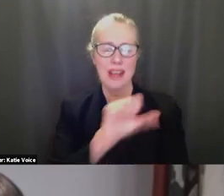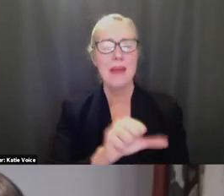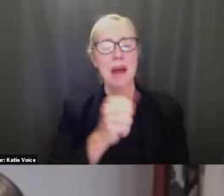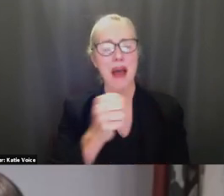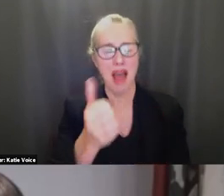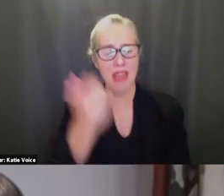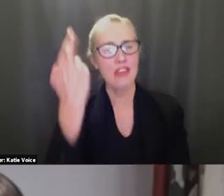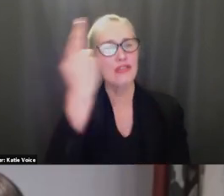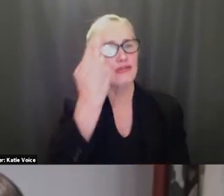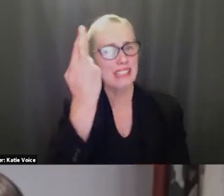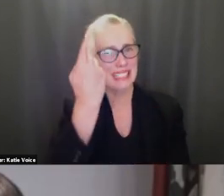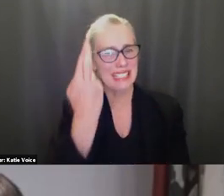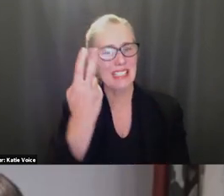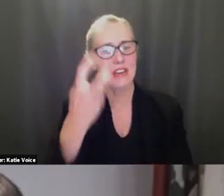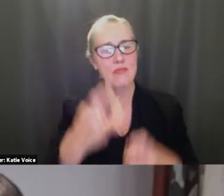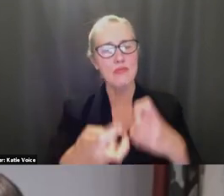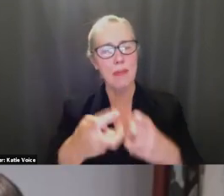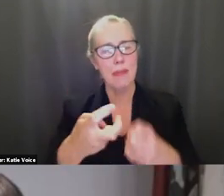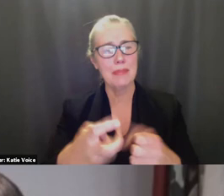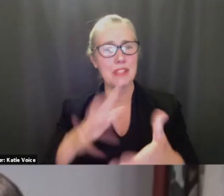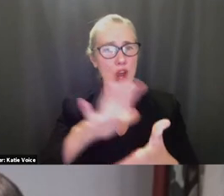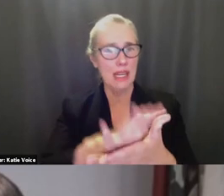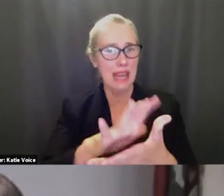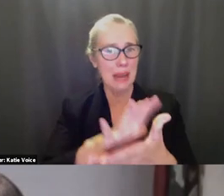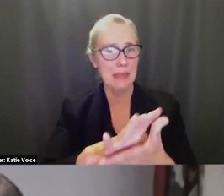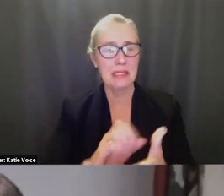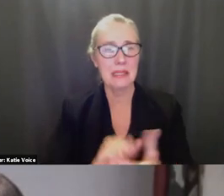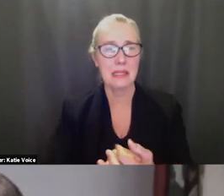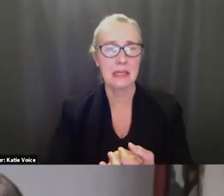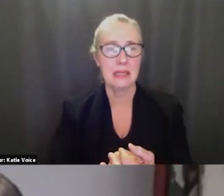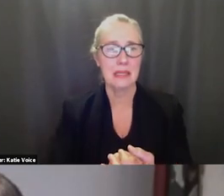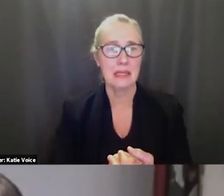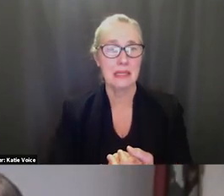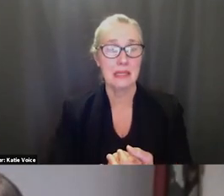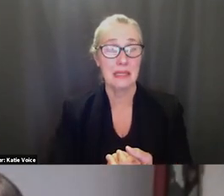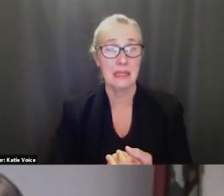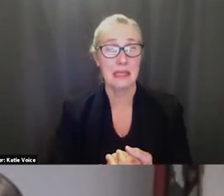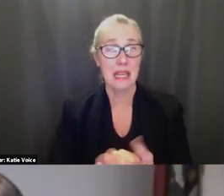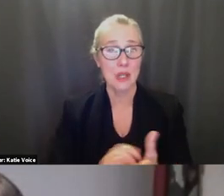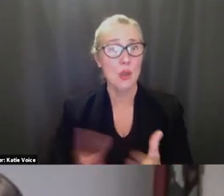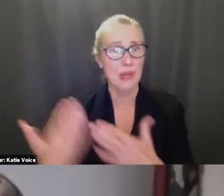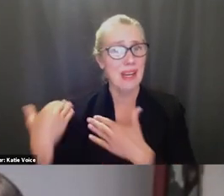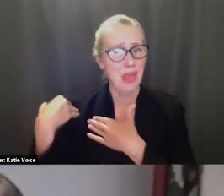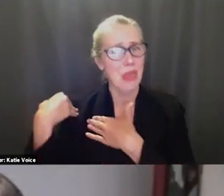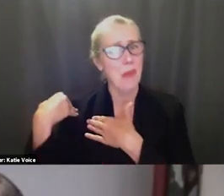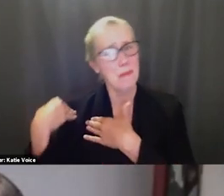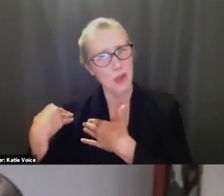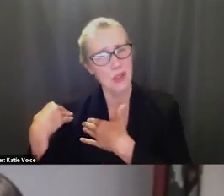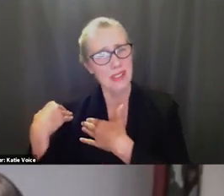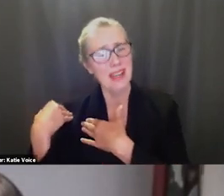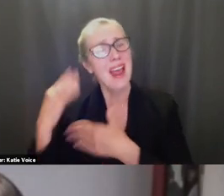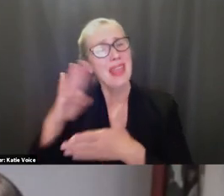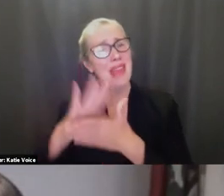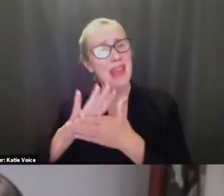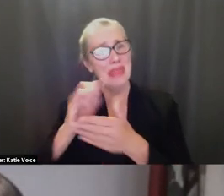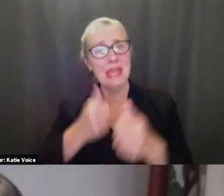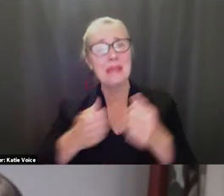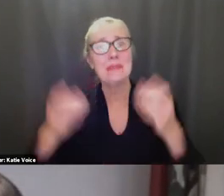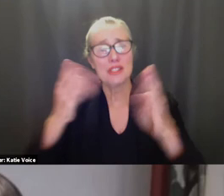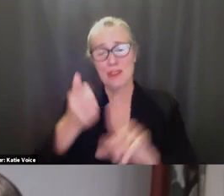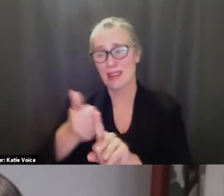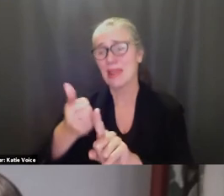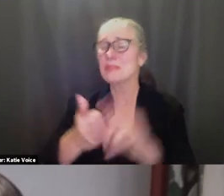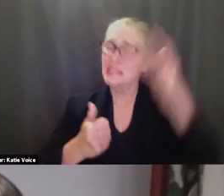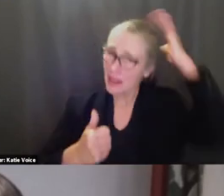campus including the uh the burden that school administrators face so i would